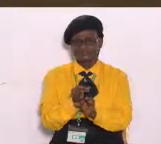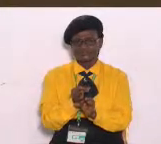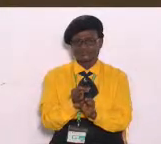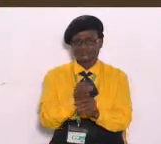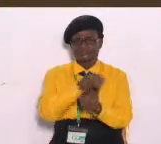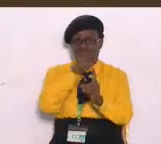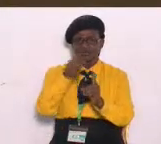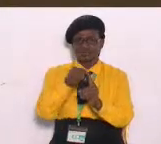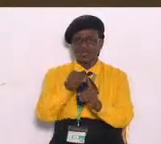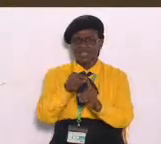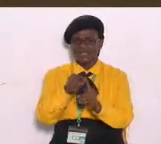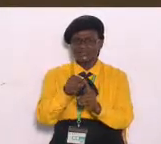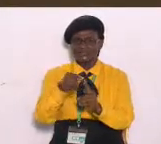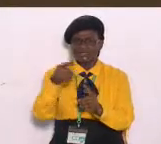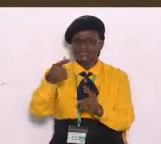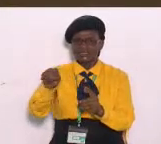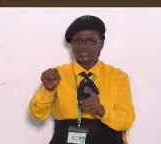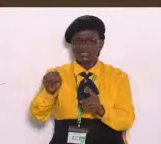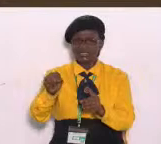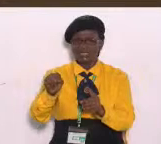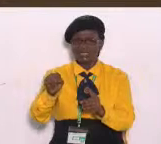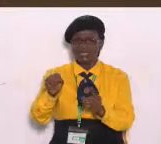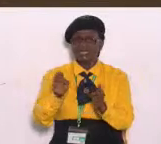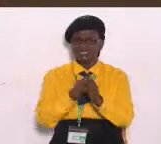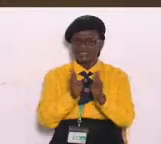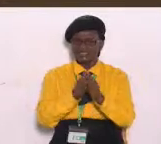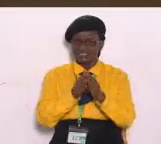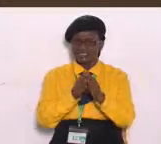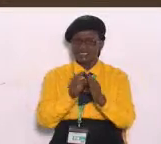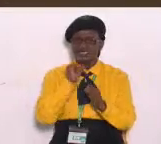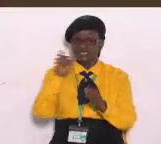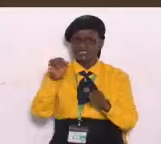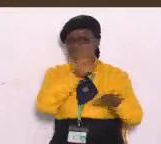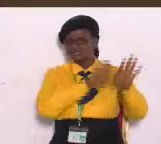When a city is besieged,